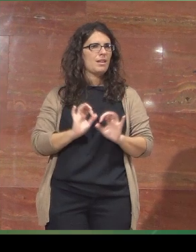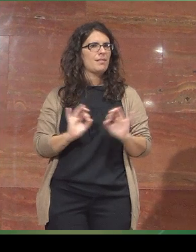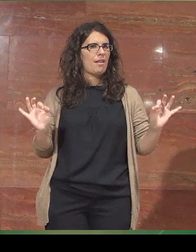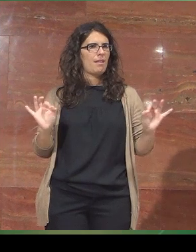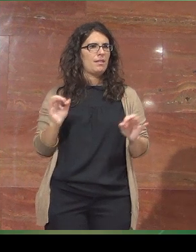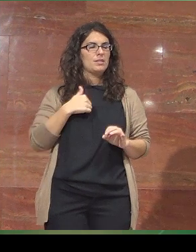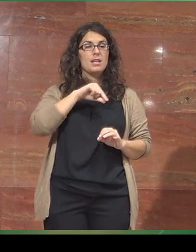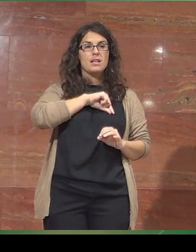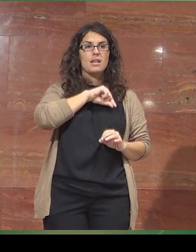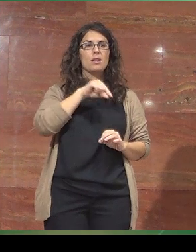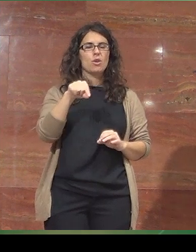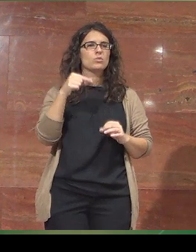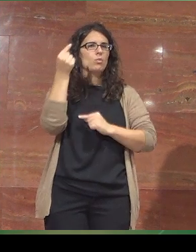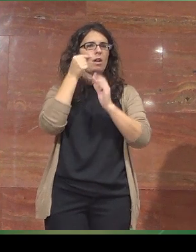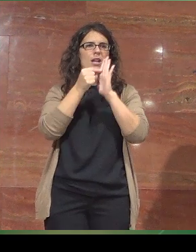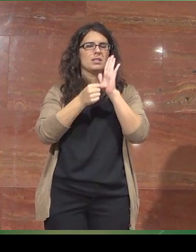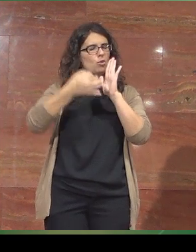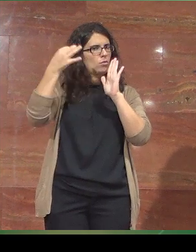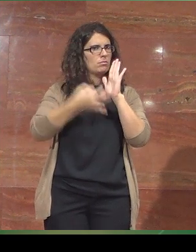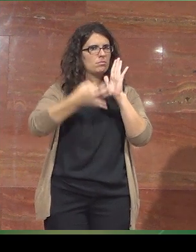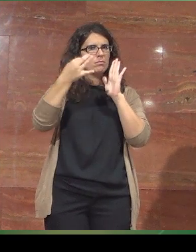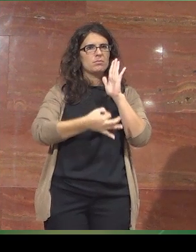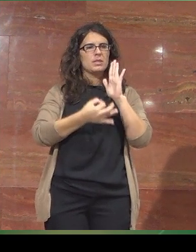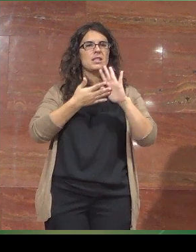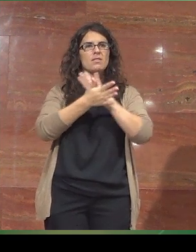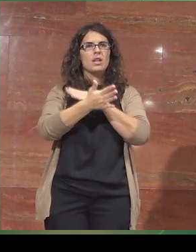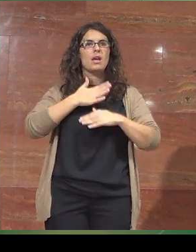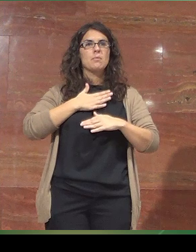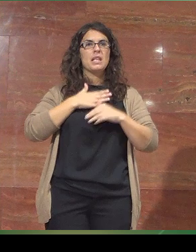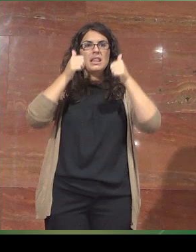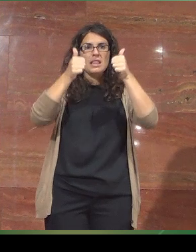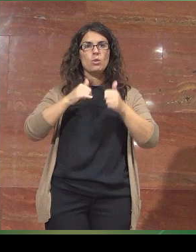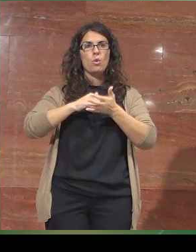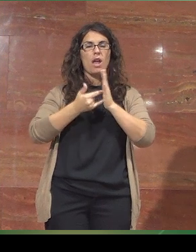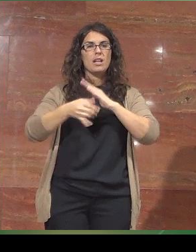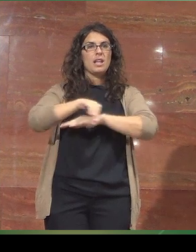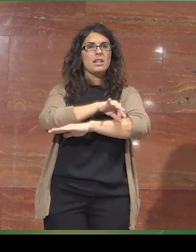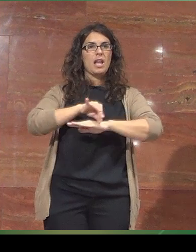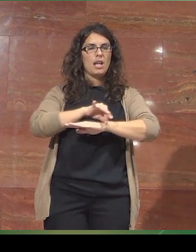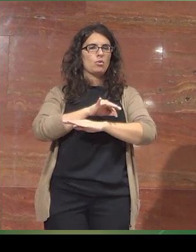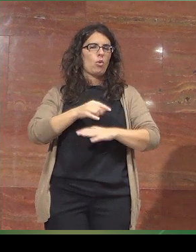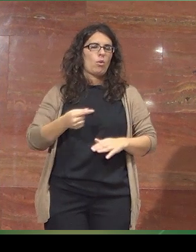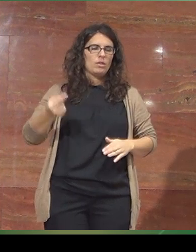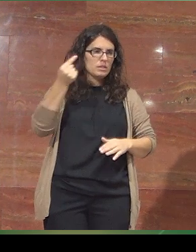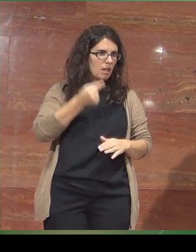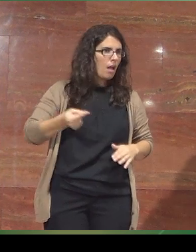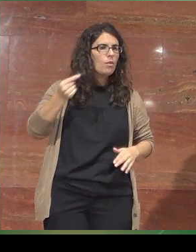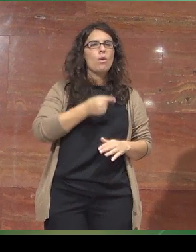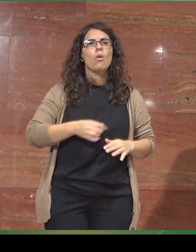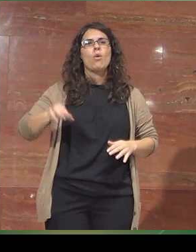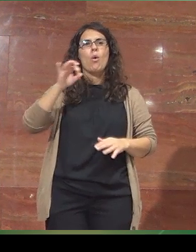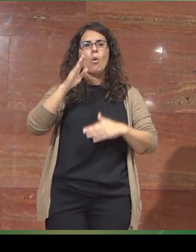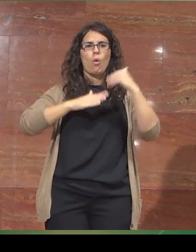not be able to qualify as an architect or a designer or a planner unless you have thoroughly understood and